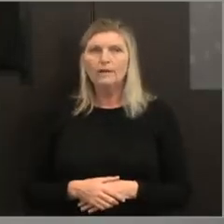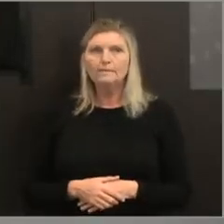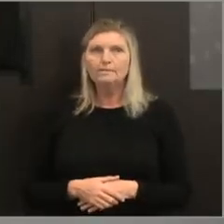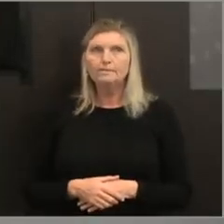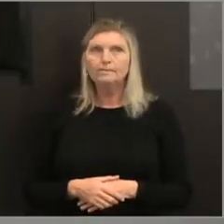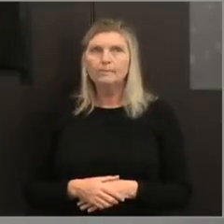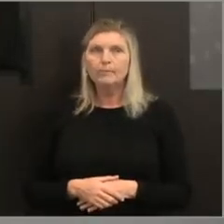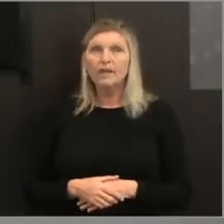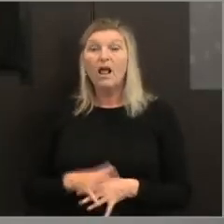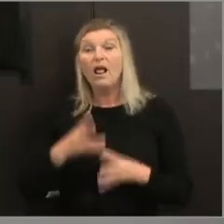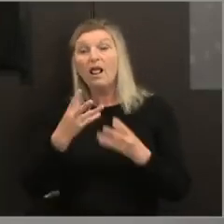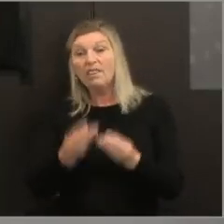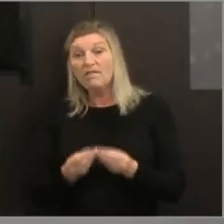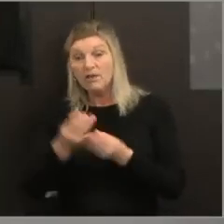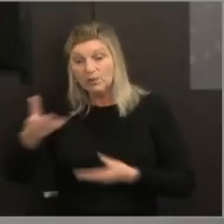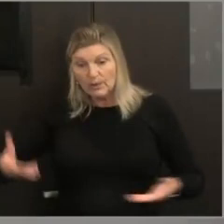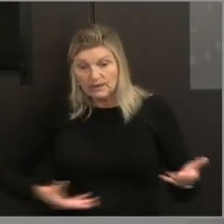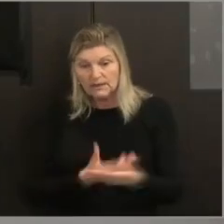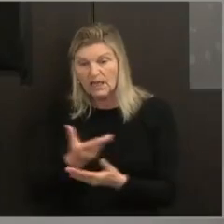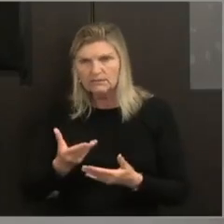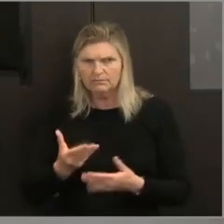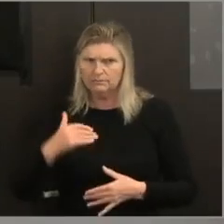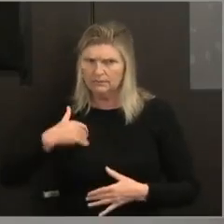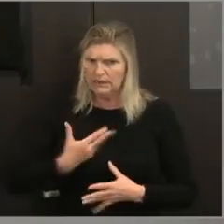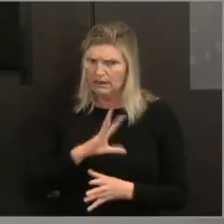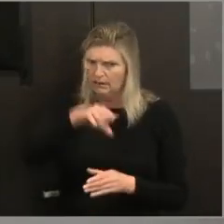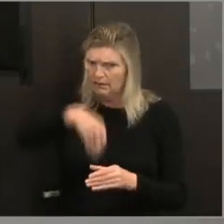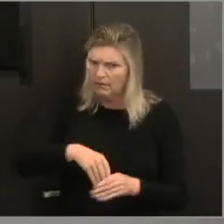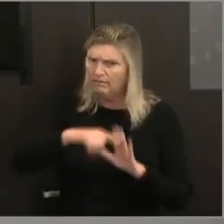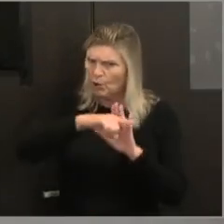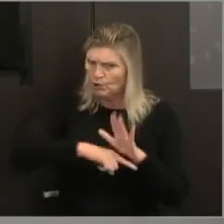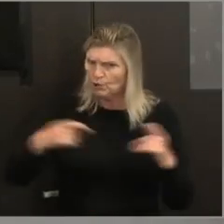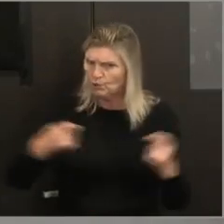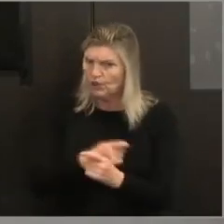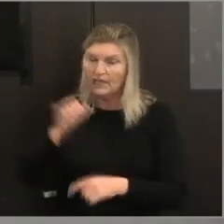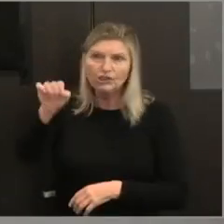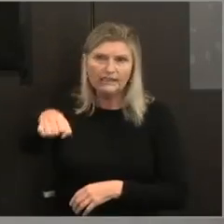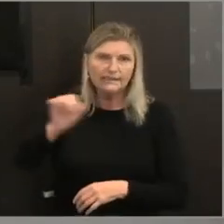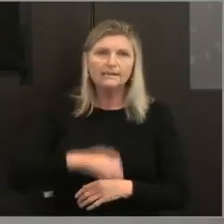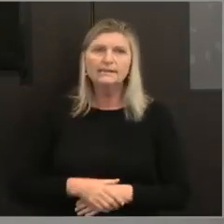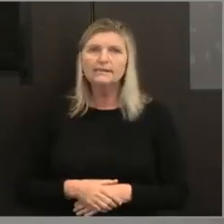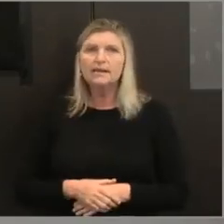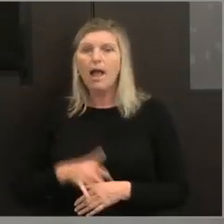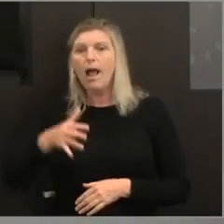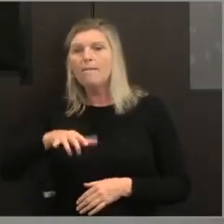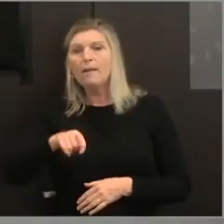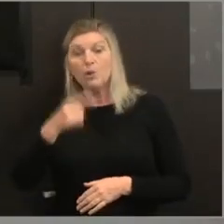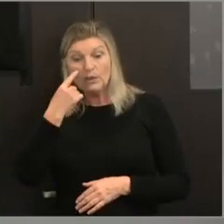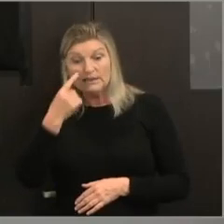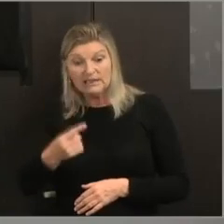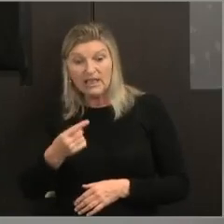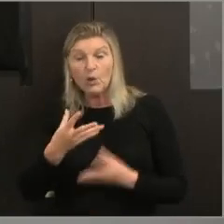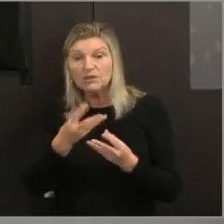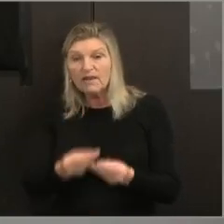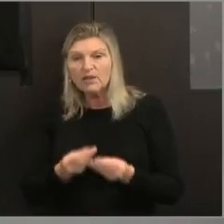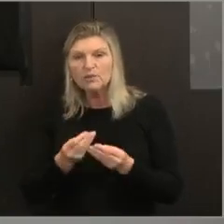Although the values were discussed as prerequisites for constitutional transformation, they may also be seen as